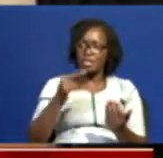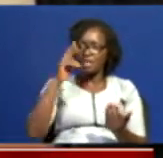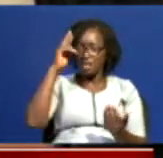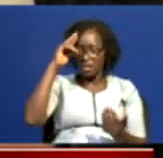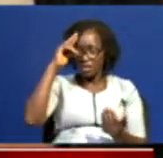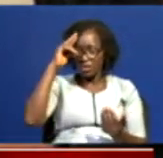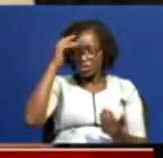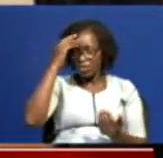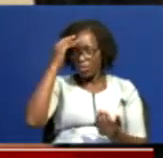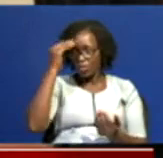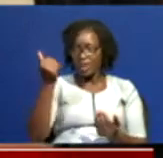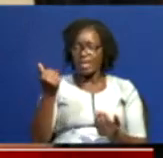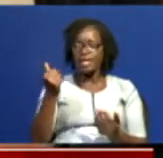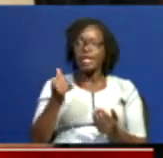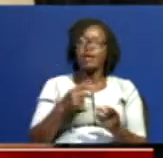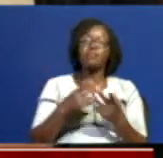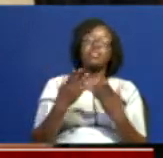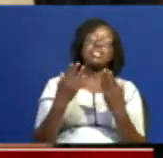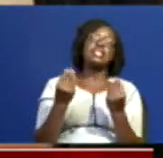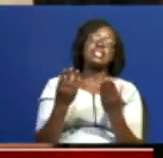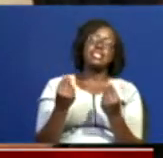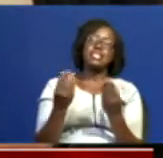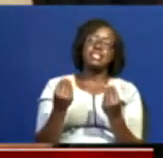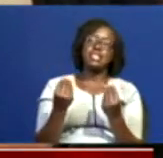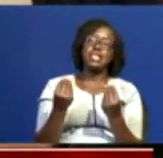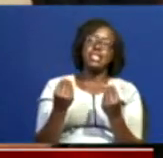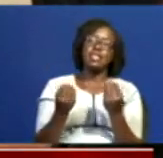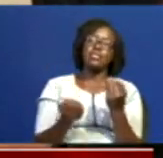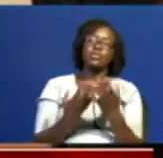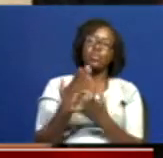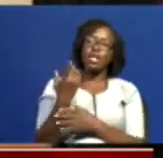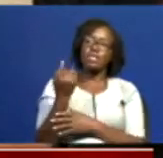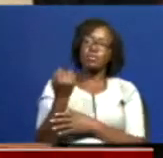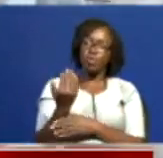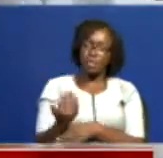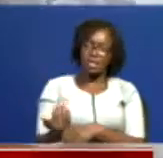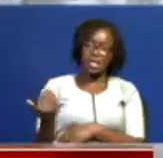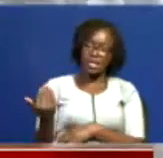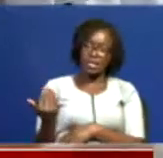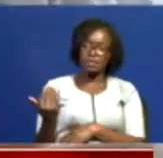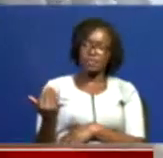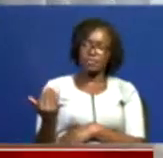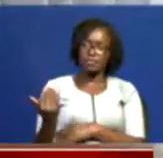being, it is very easy to nurture a small child.